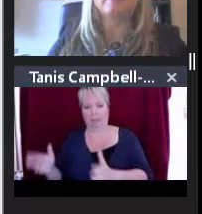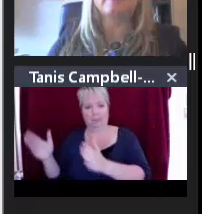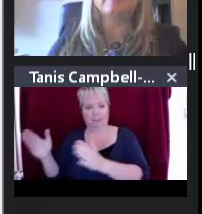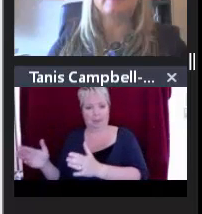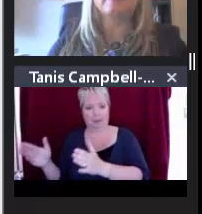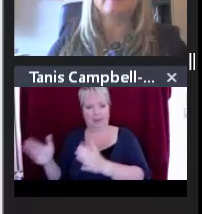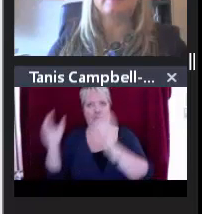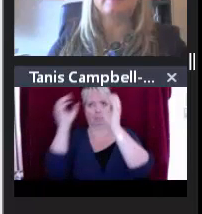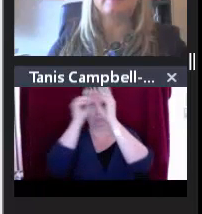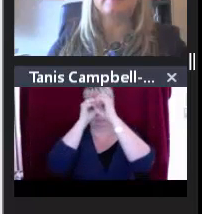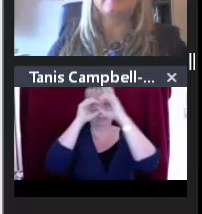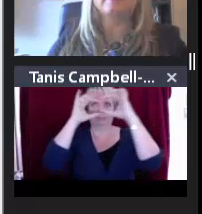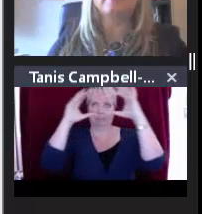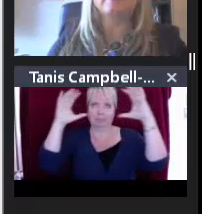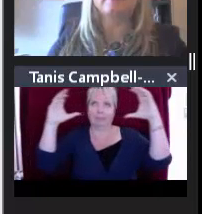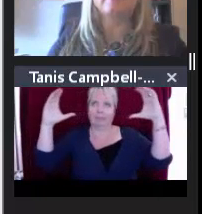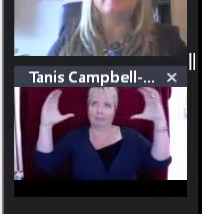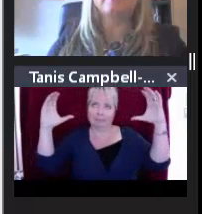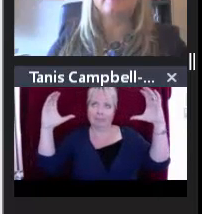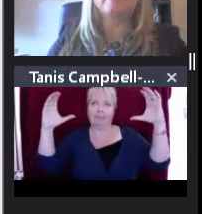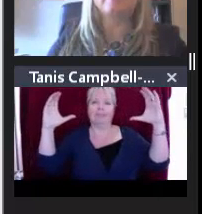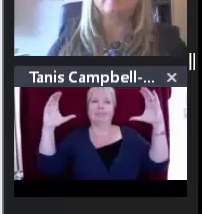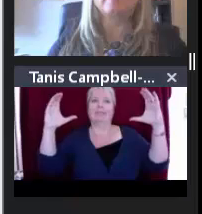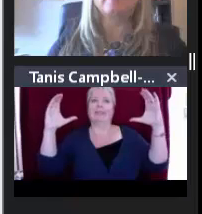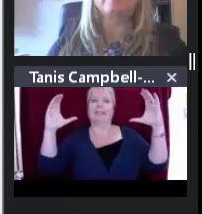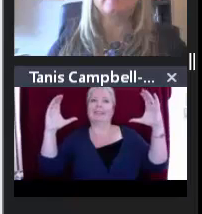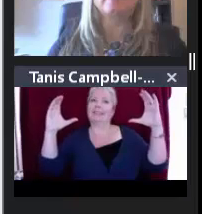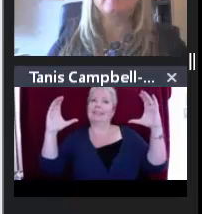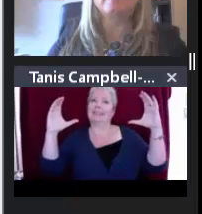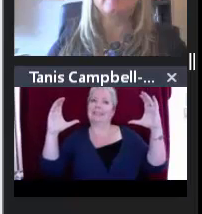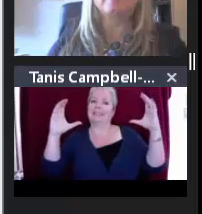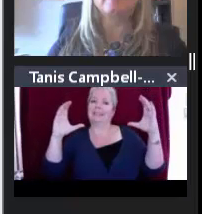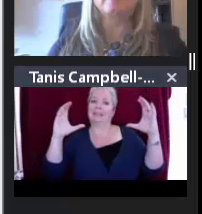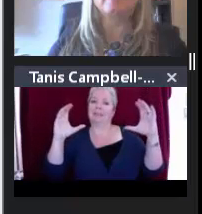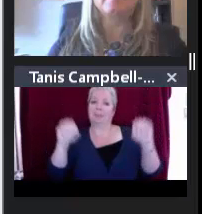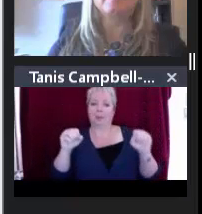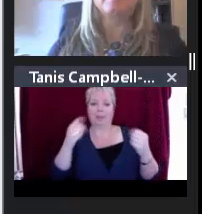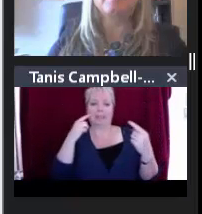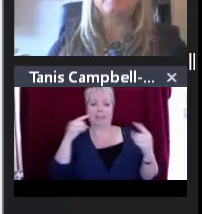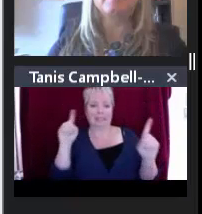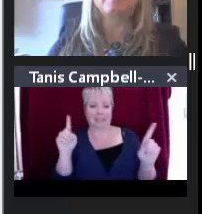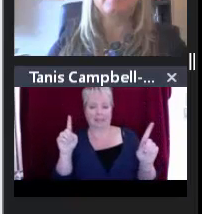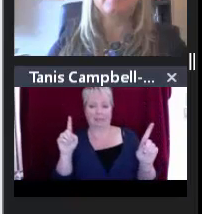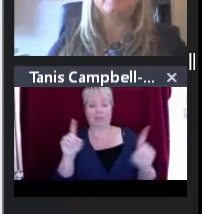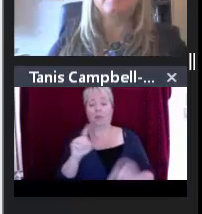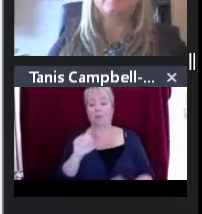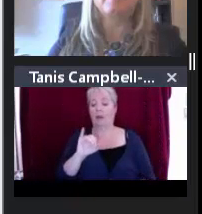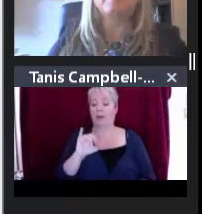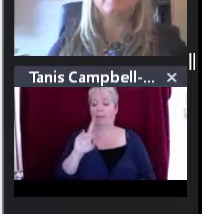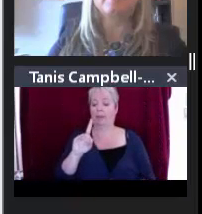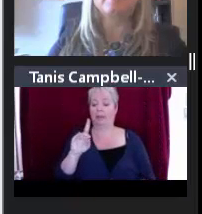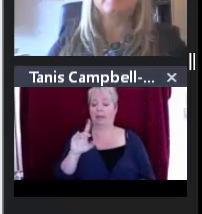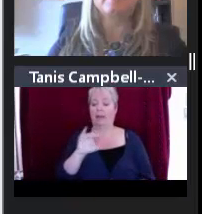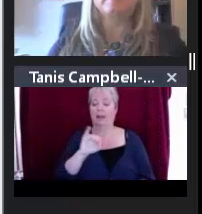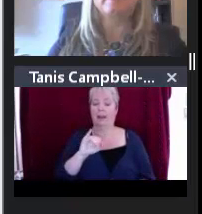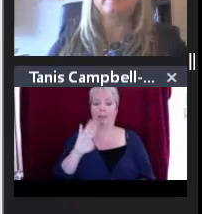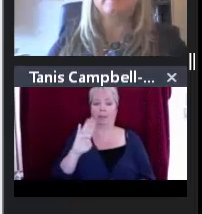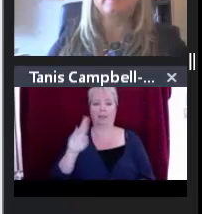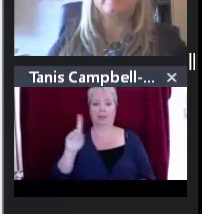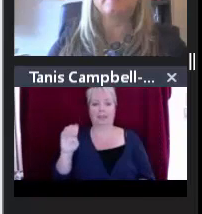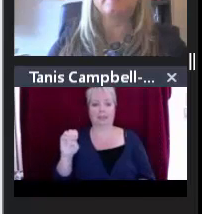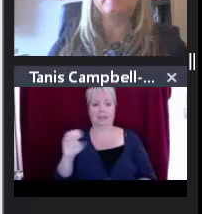some specific outcomes and services. So in the IBDE programs, I